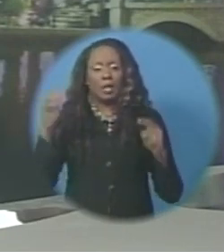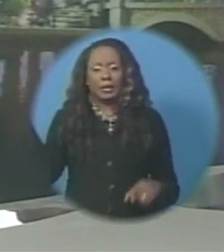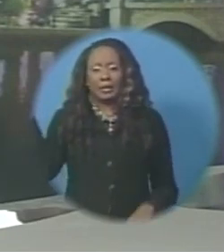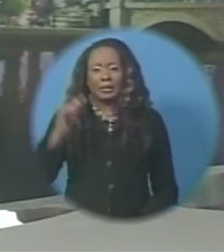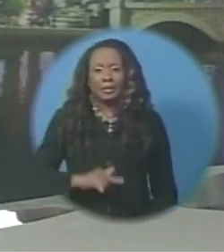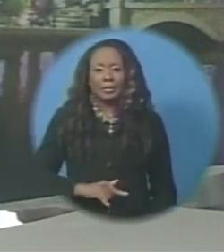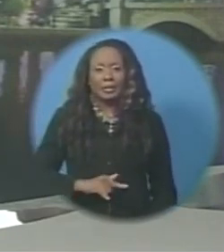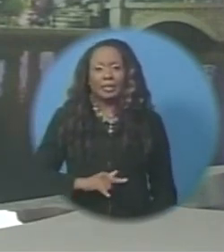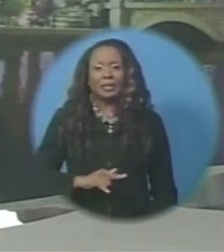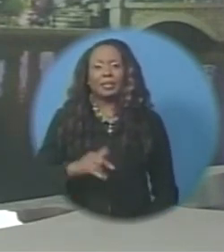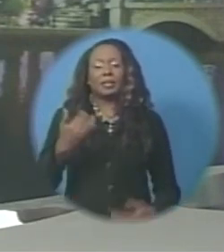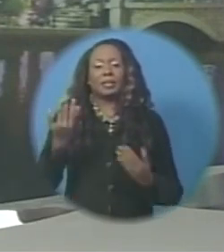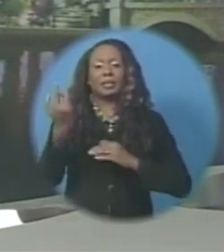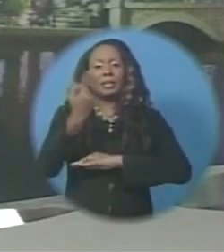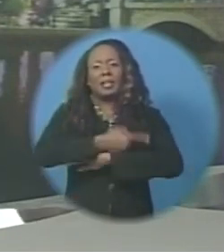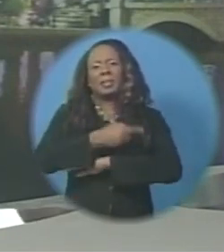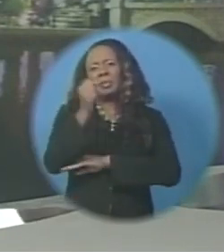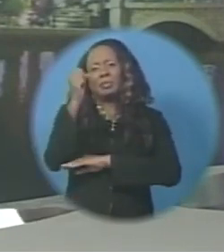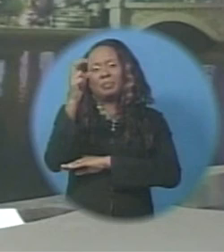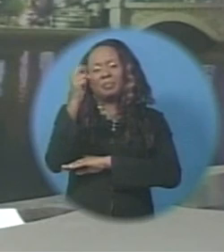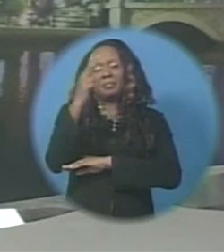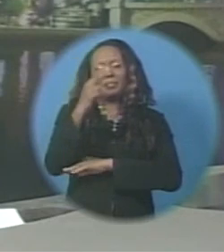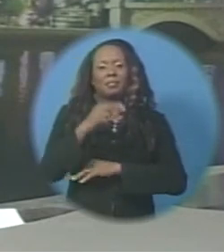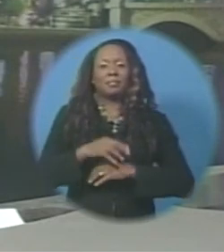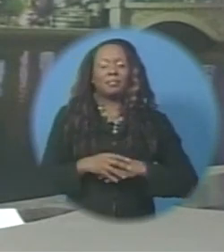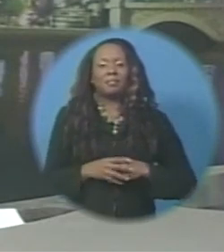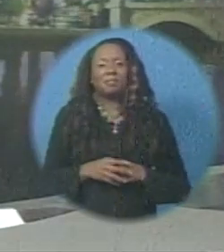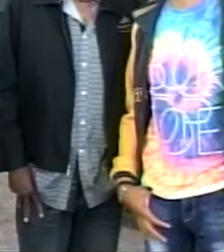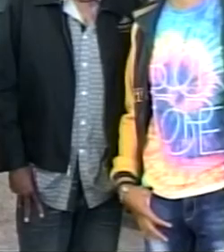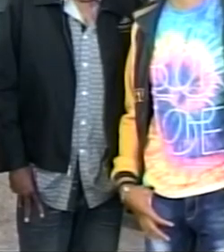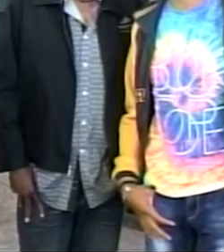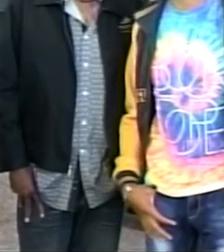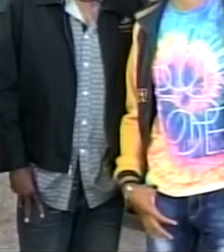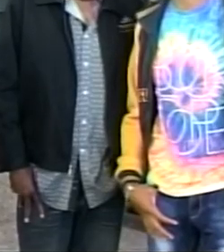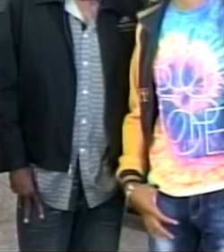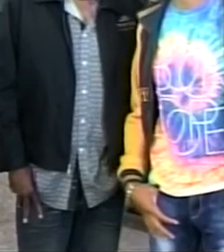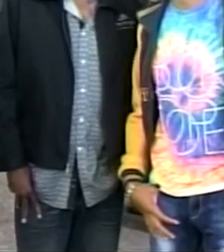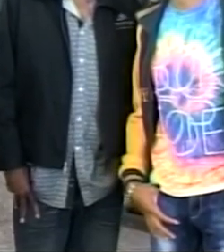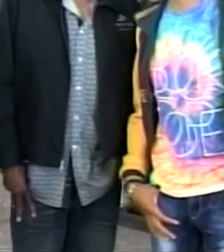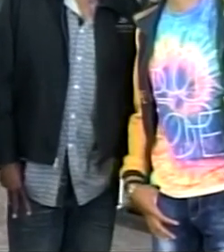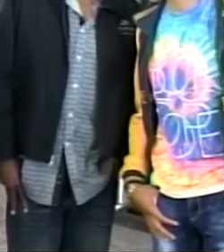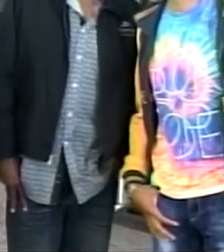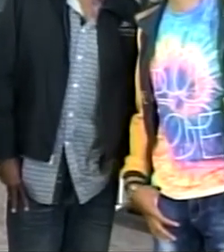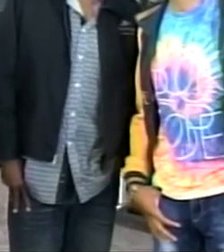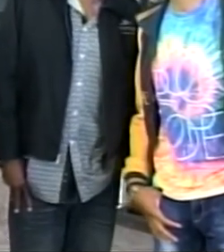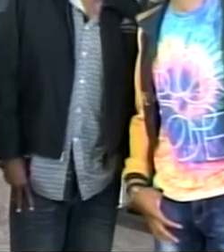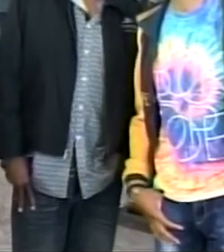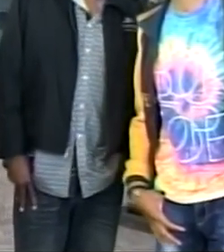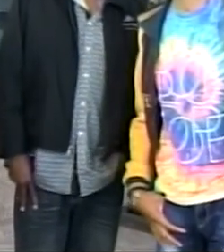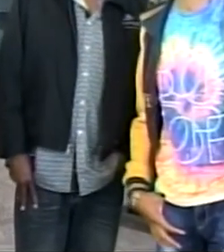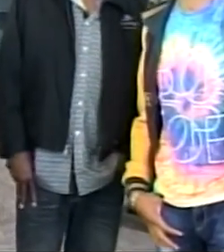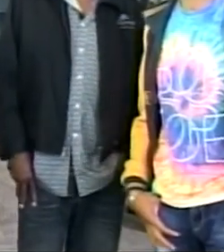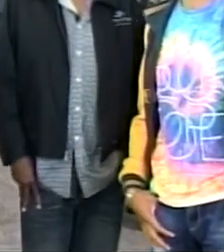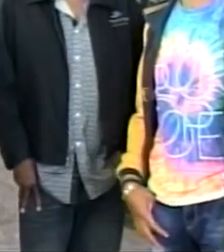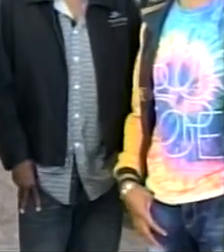Grantley Adams International Airport just after midday. You know that it's time for the world to try Jah love.